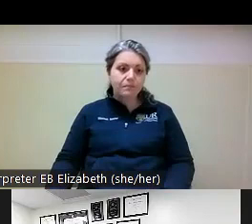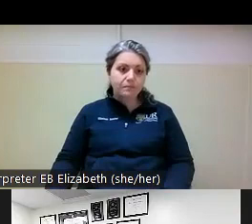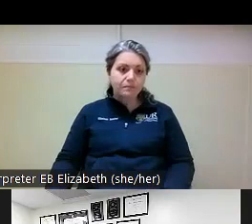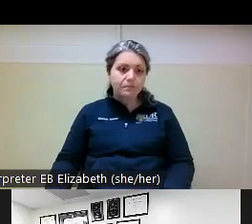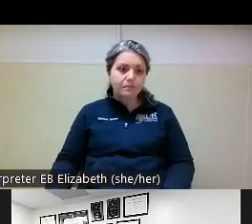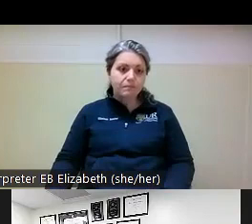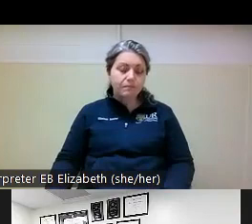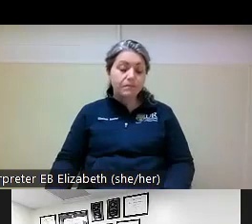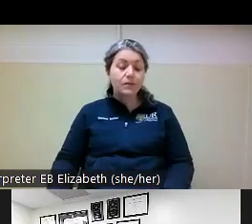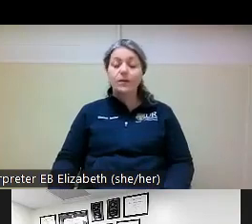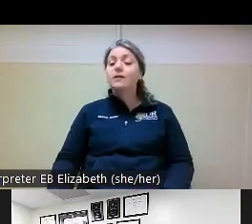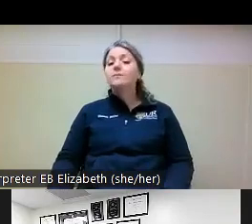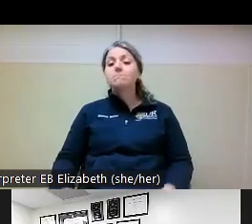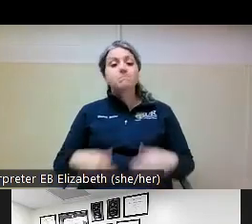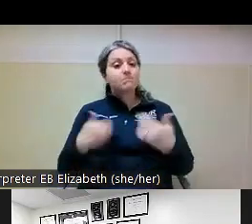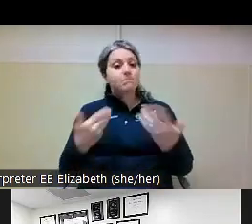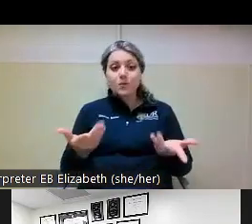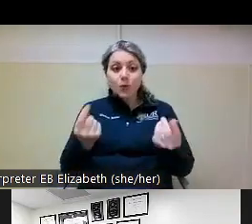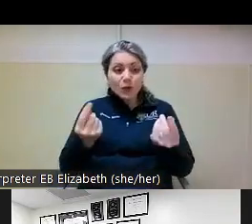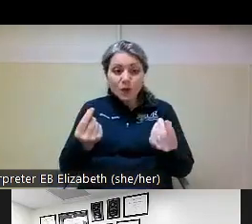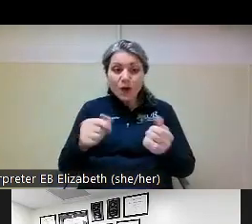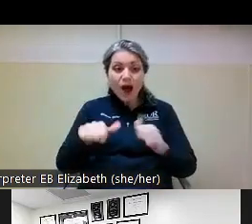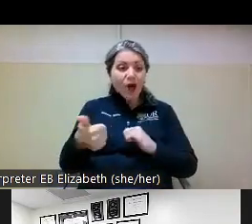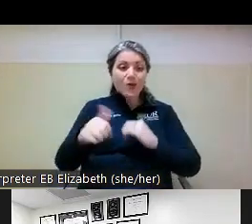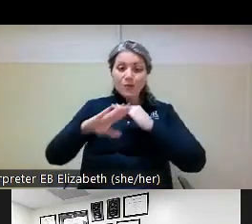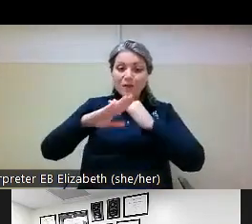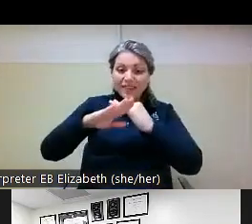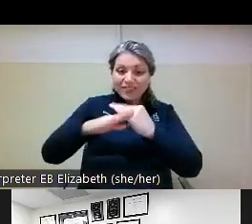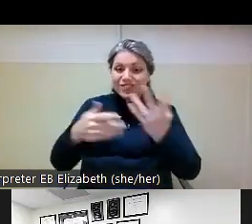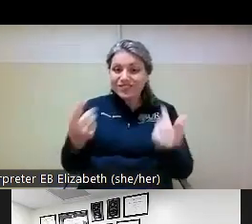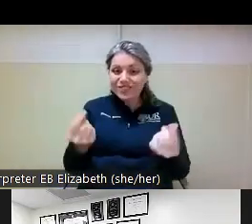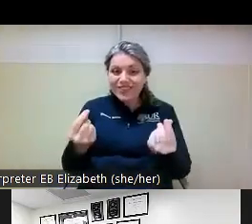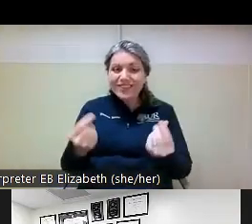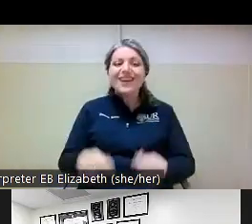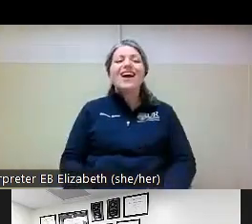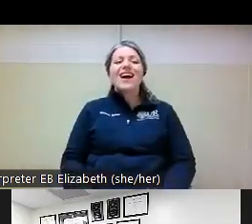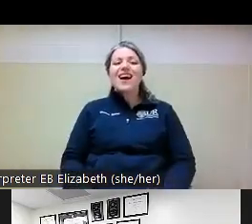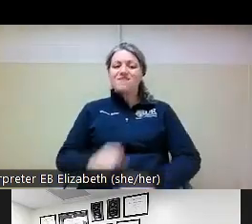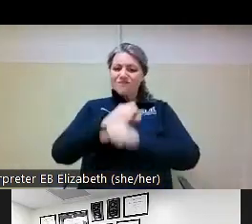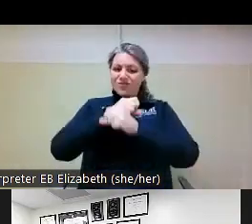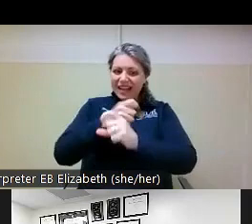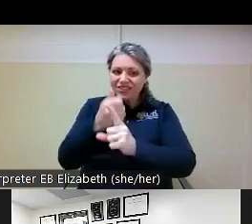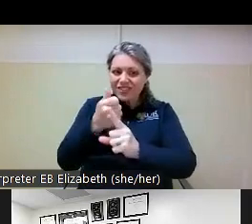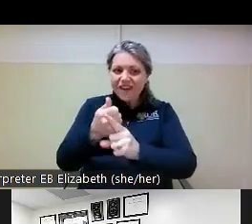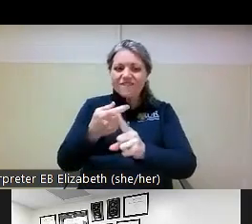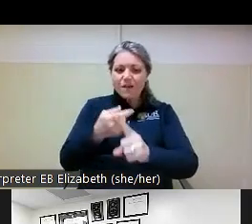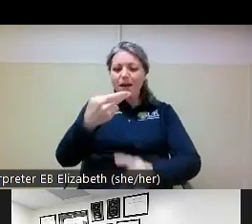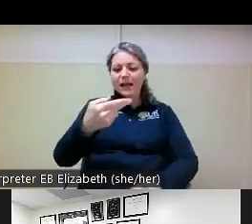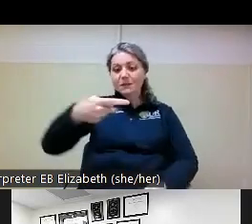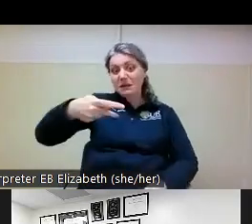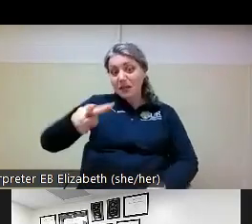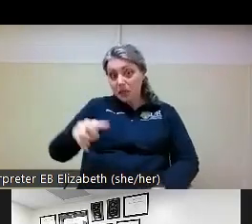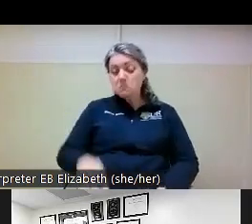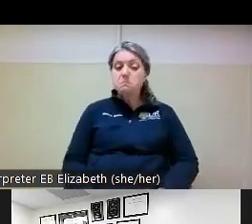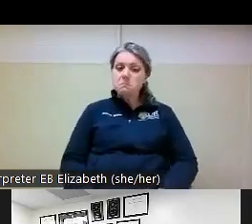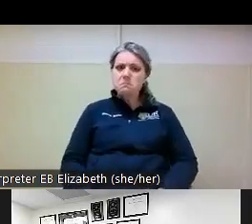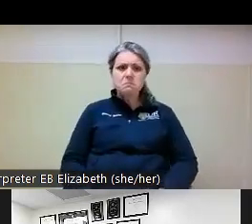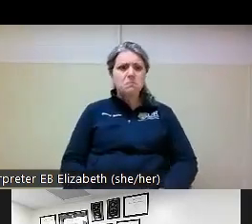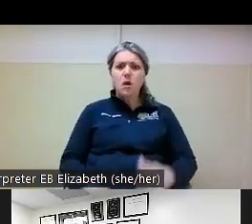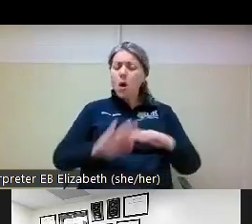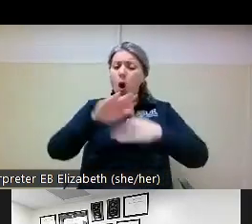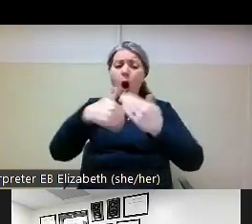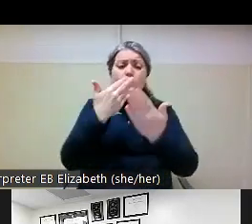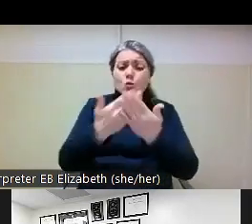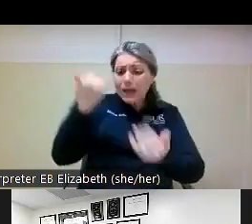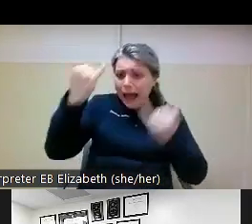So what about other prevention methods to protect yourself from HPV? And these are all good ideas,